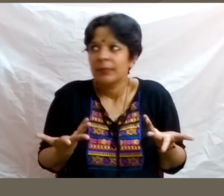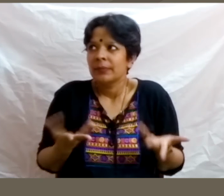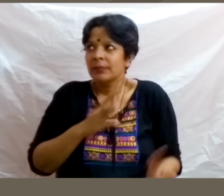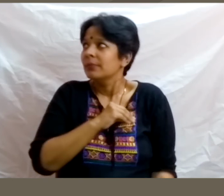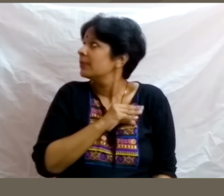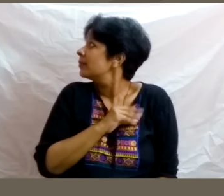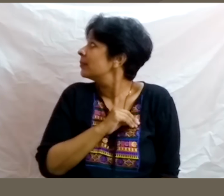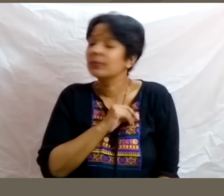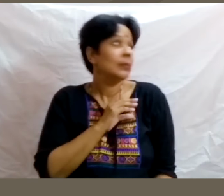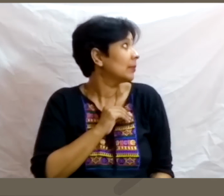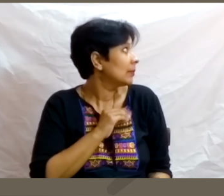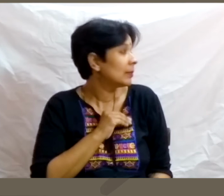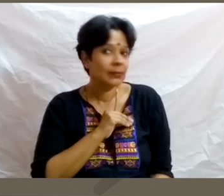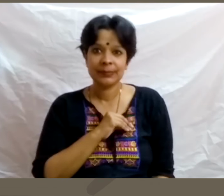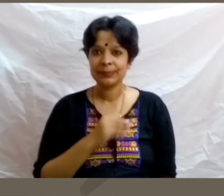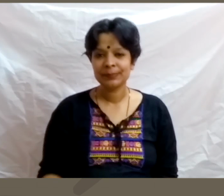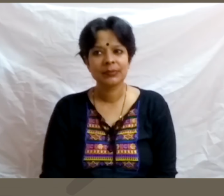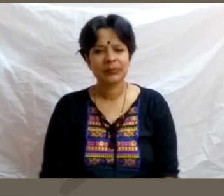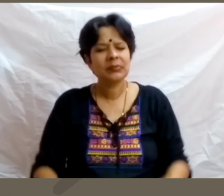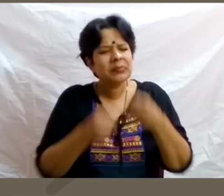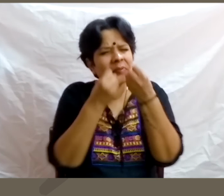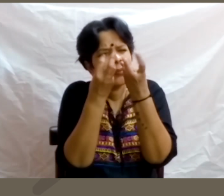them were good enough.